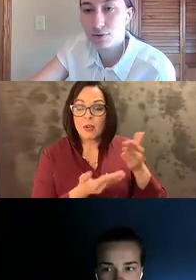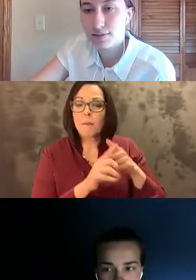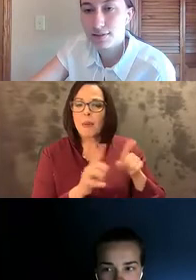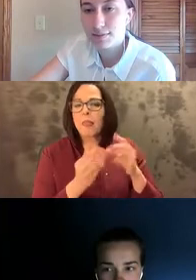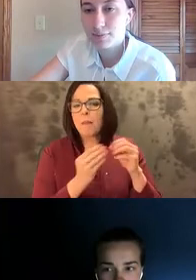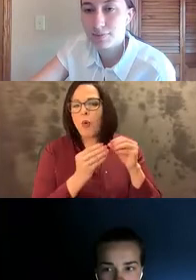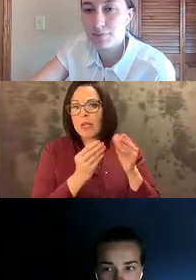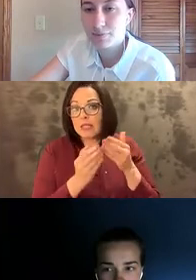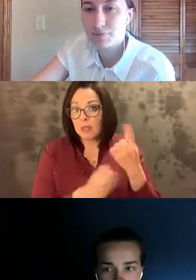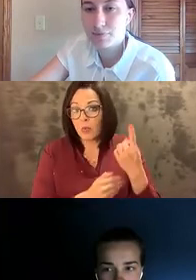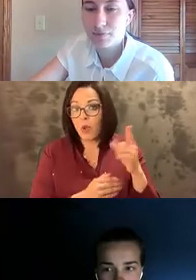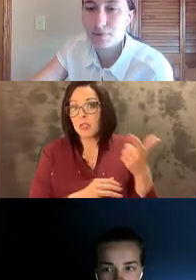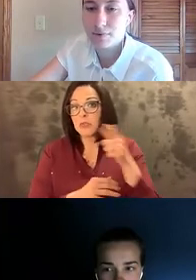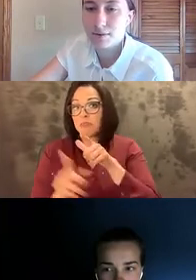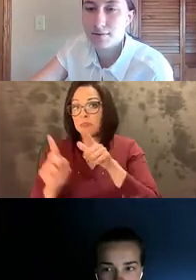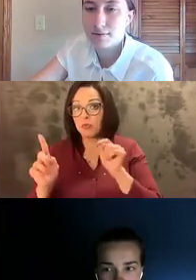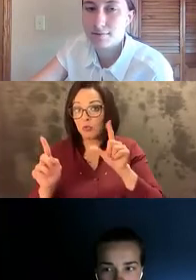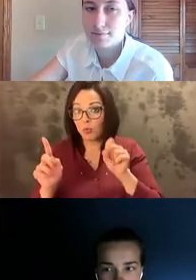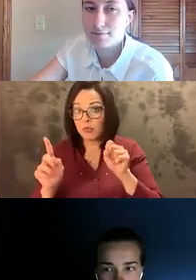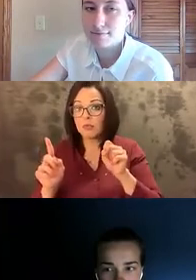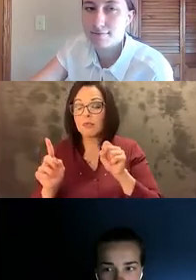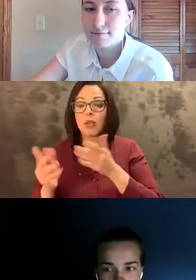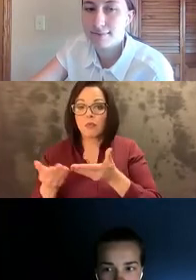and Resources.